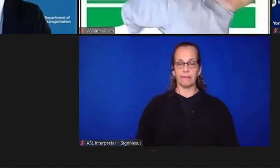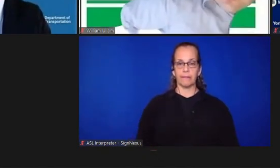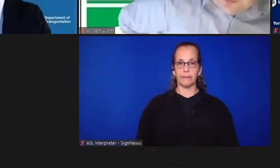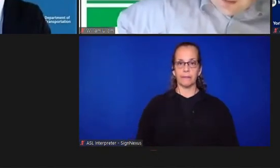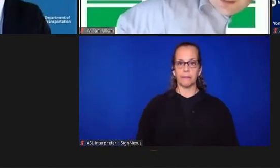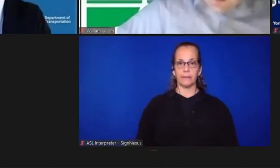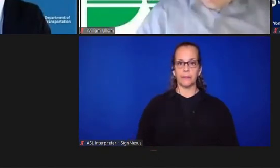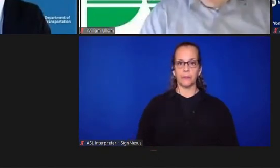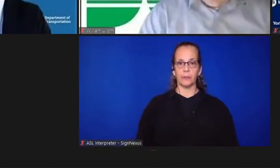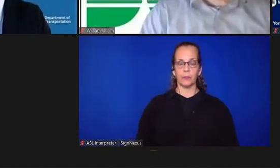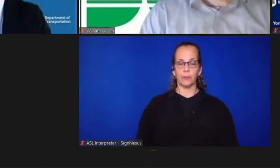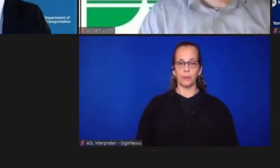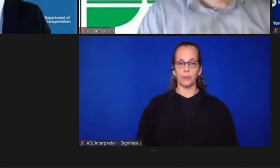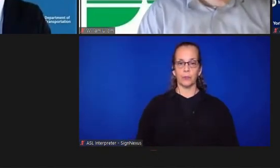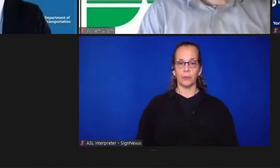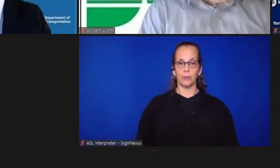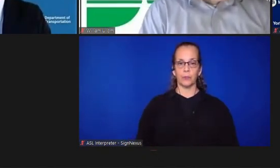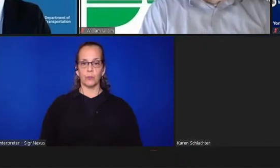thank you